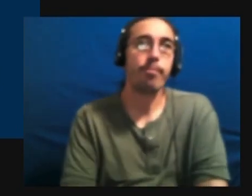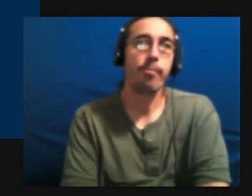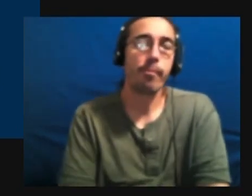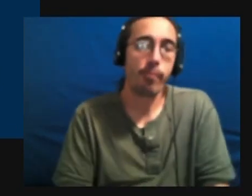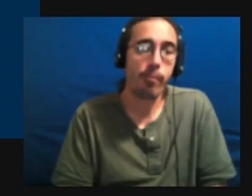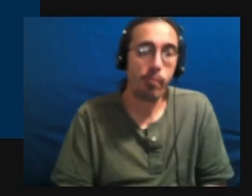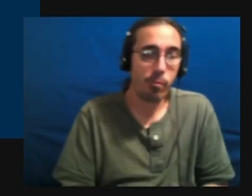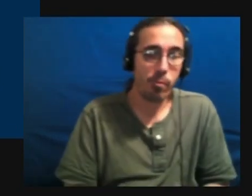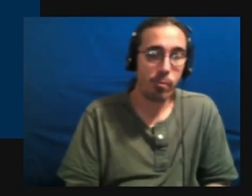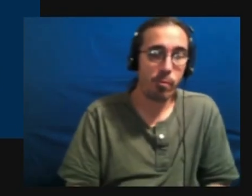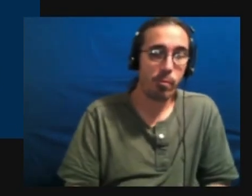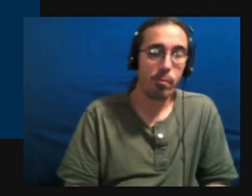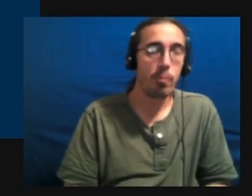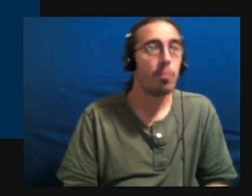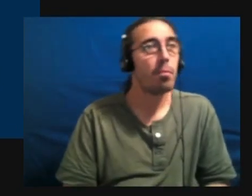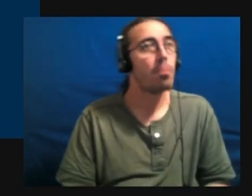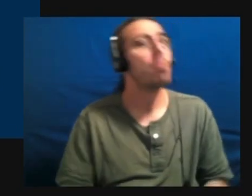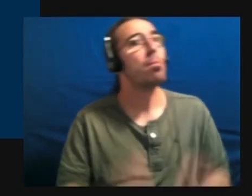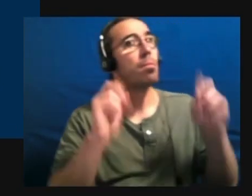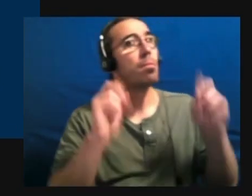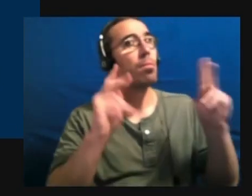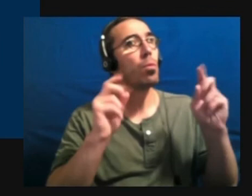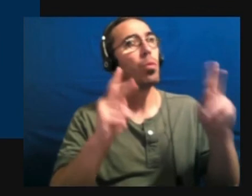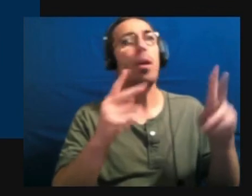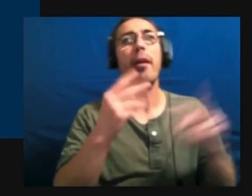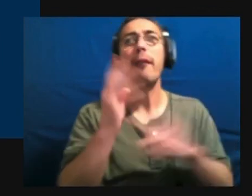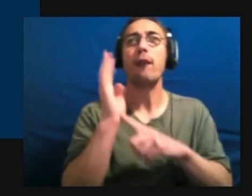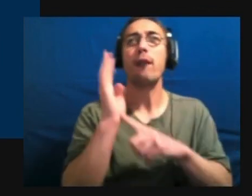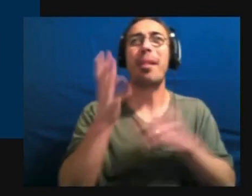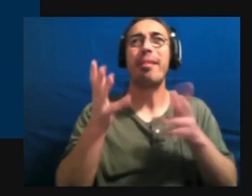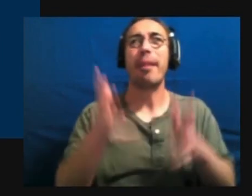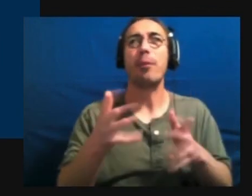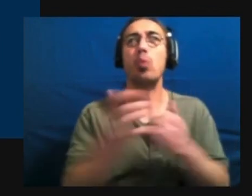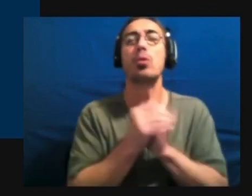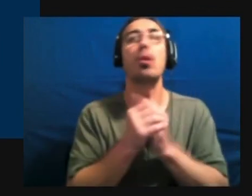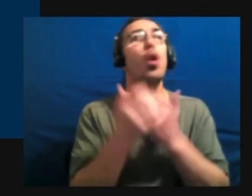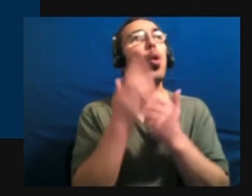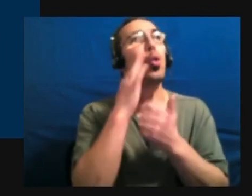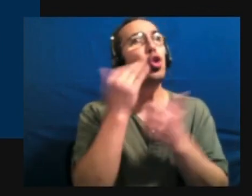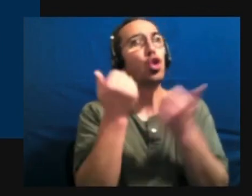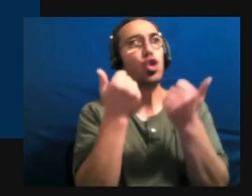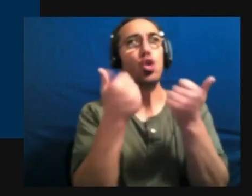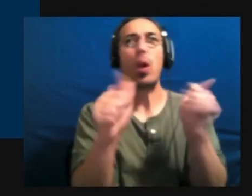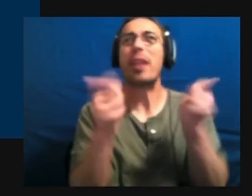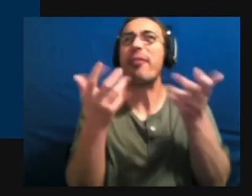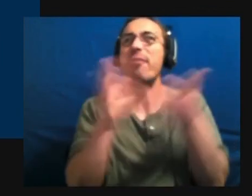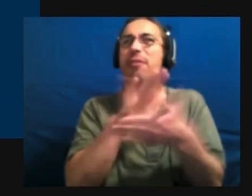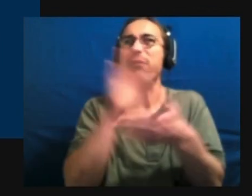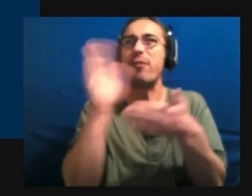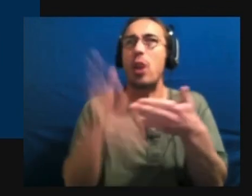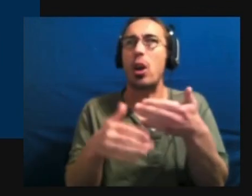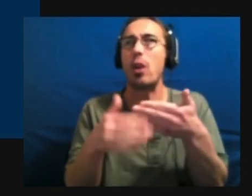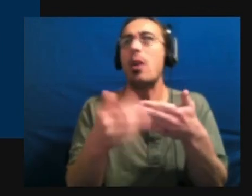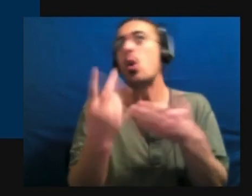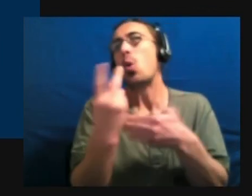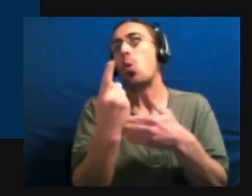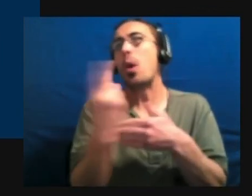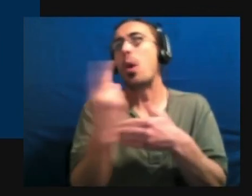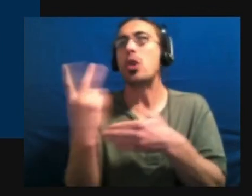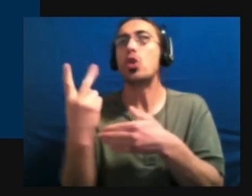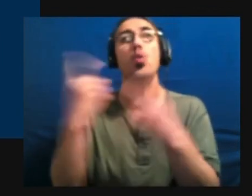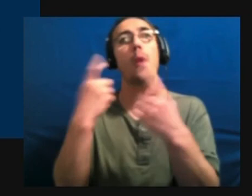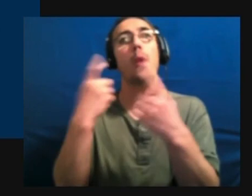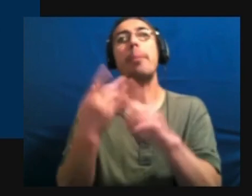Okay, and we only have 4 minutes left, so we'll try to wrap up and maybe take 1 or 2 questions before we sign